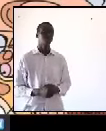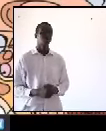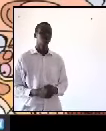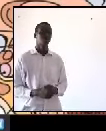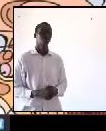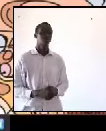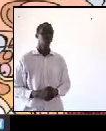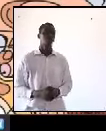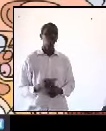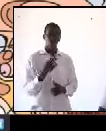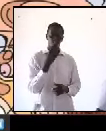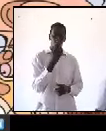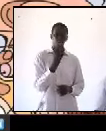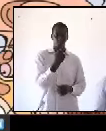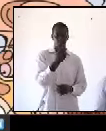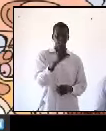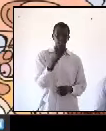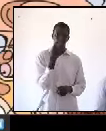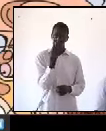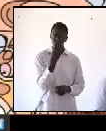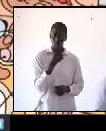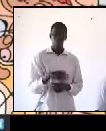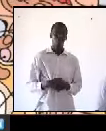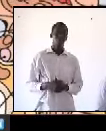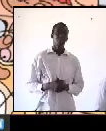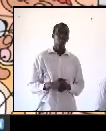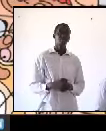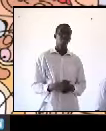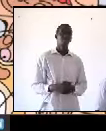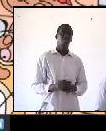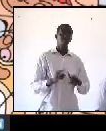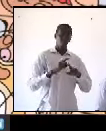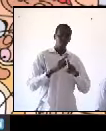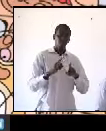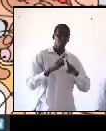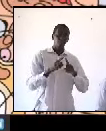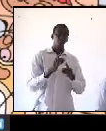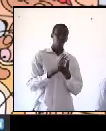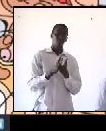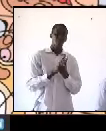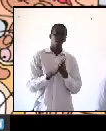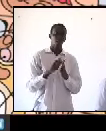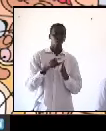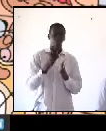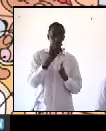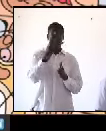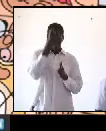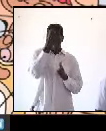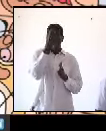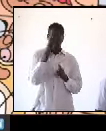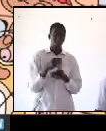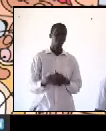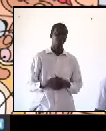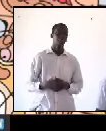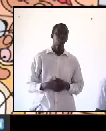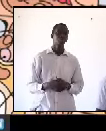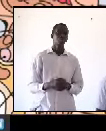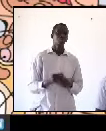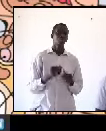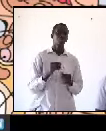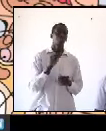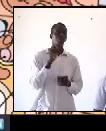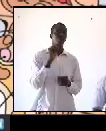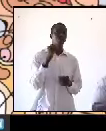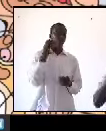Okay, if you look at the diagram here, we have the different parts of the brain, the human brain. We have the skull,